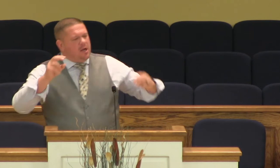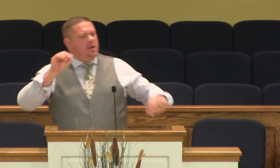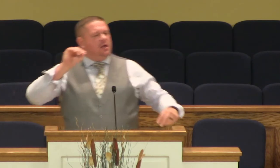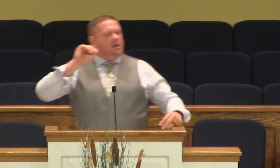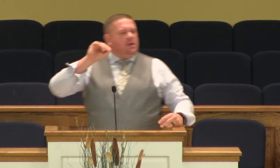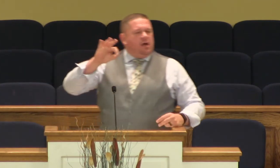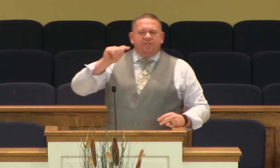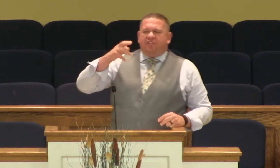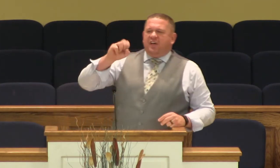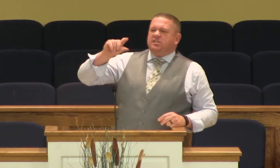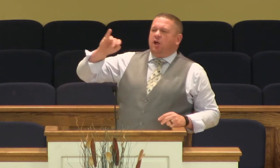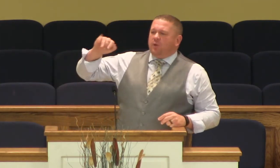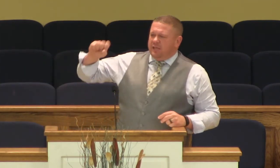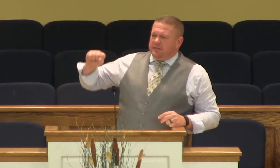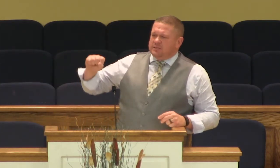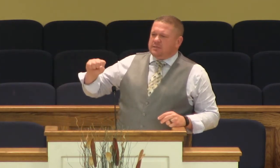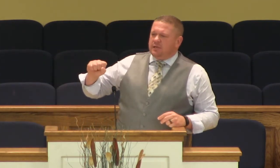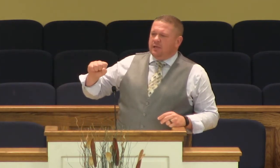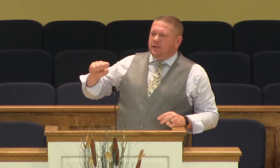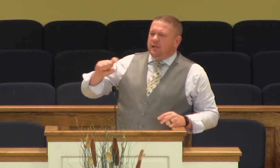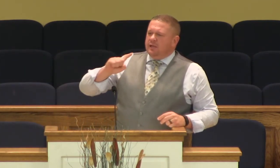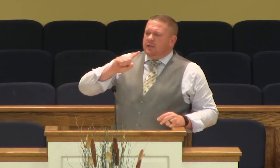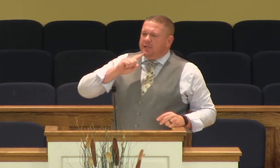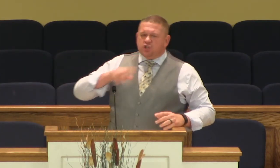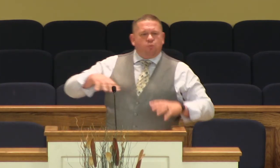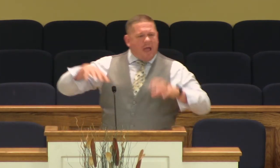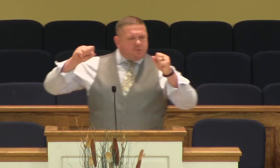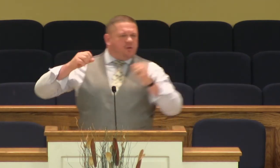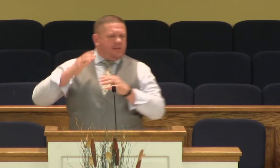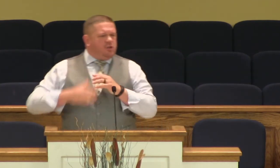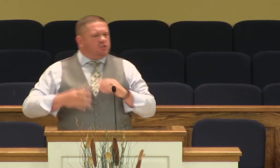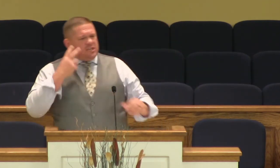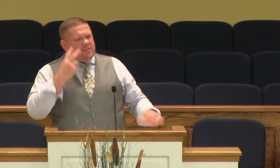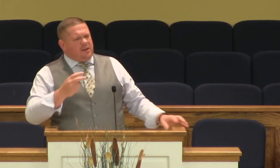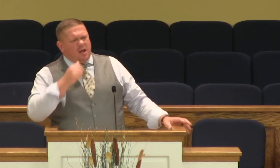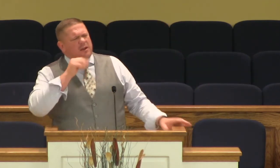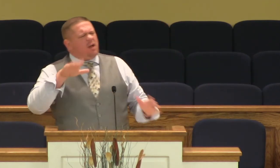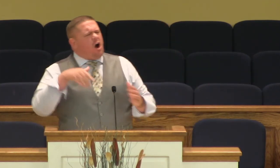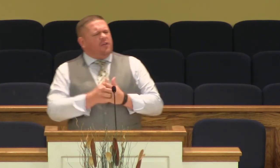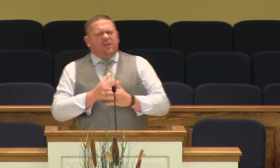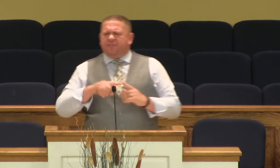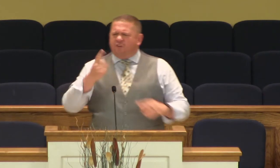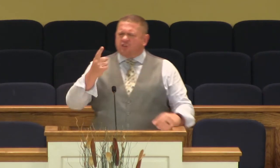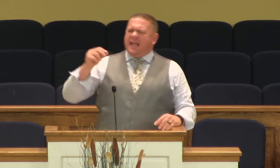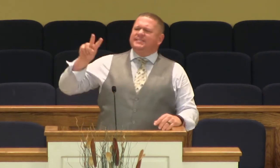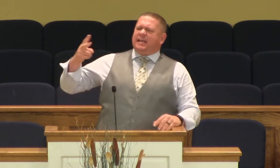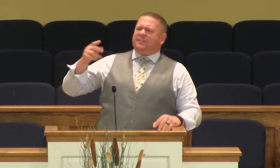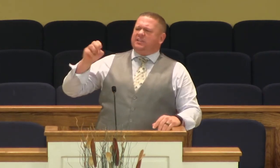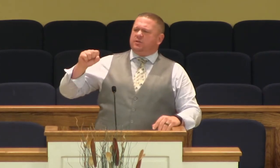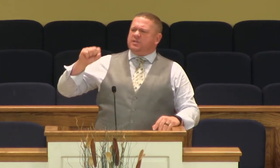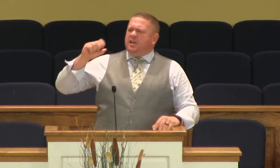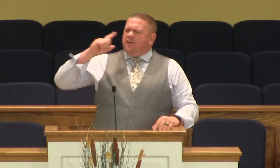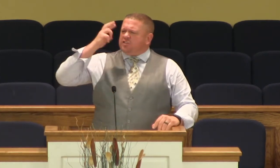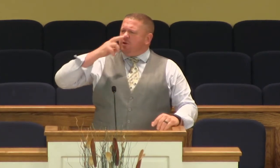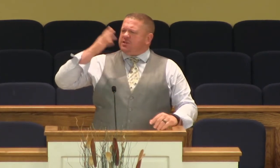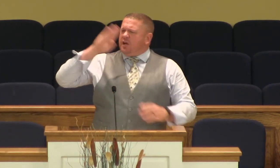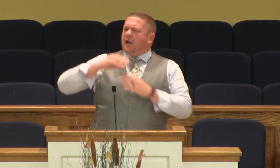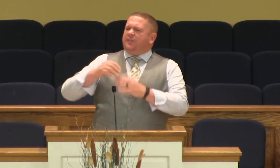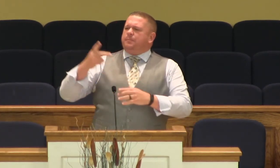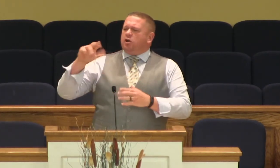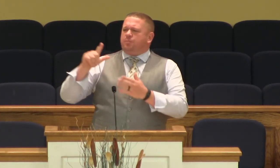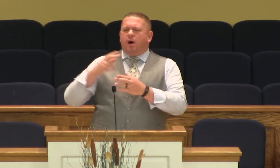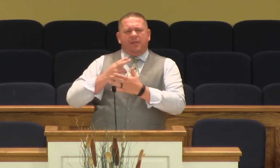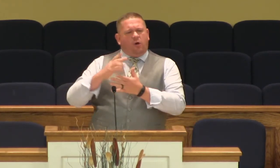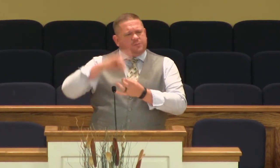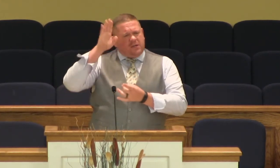theme of the Thessalonians is the rapture in the end. You'll see that. Not all of it, but 1 and 2 Thessalonians. For some reason, God